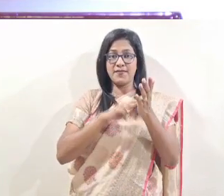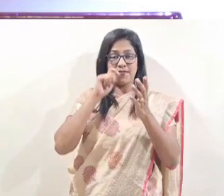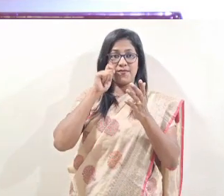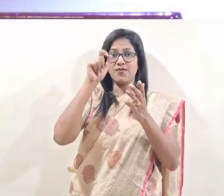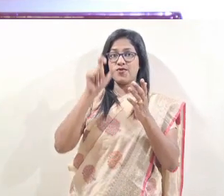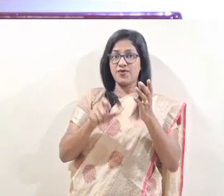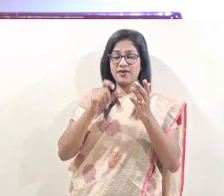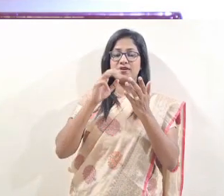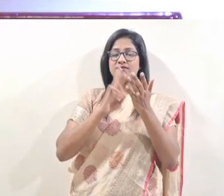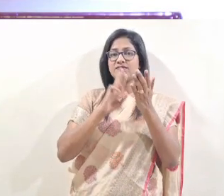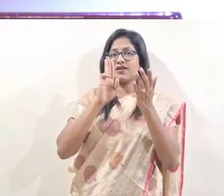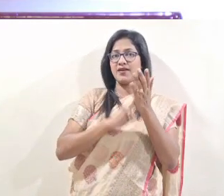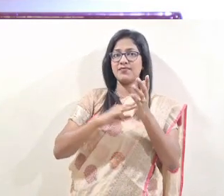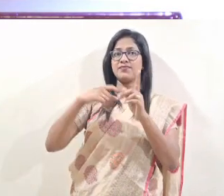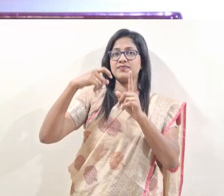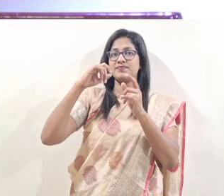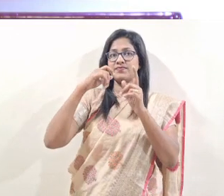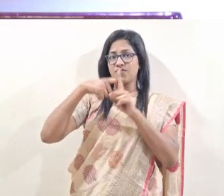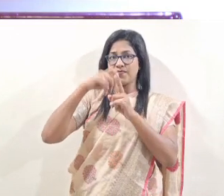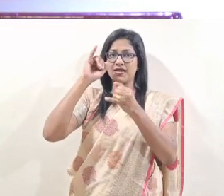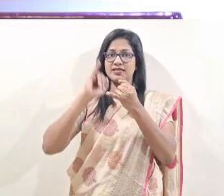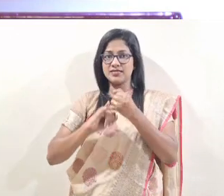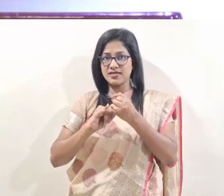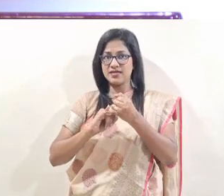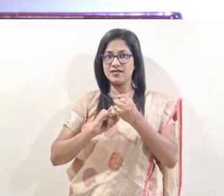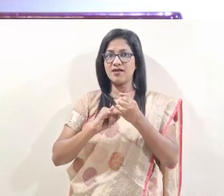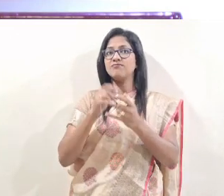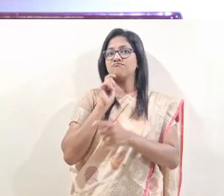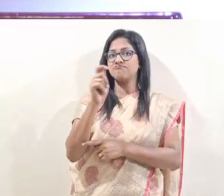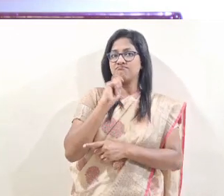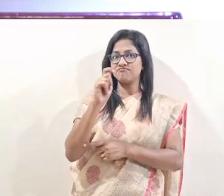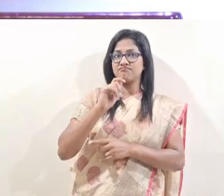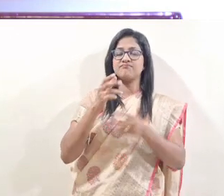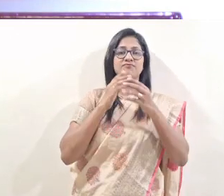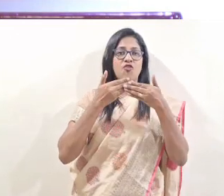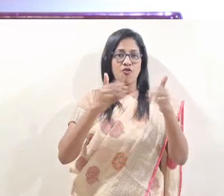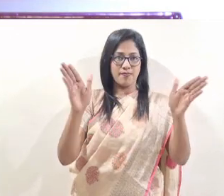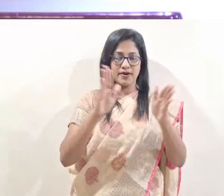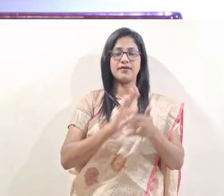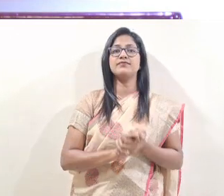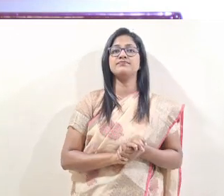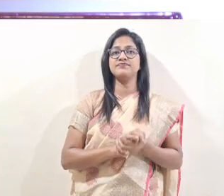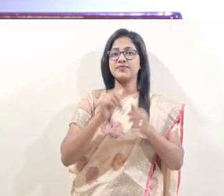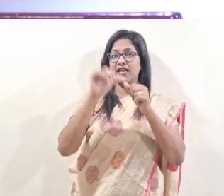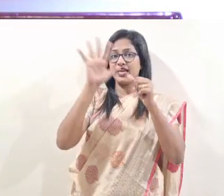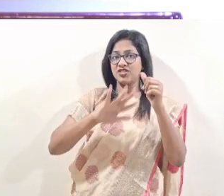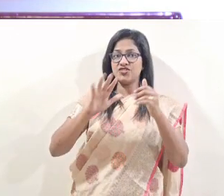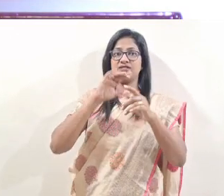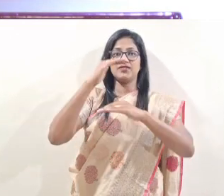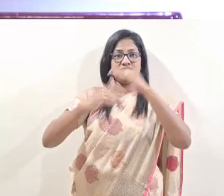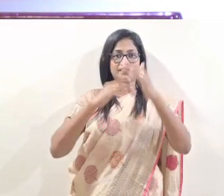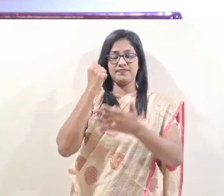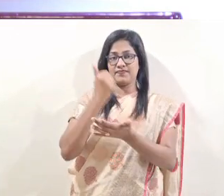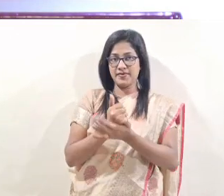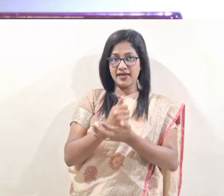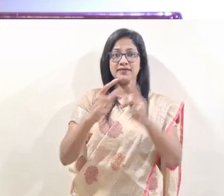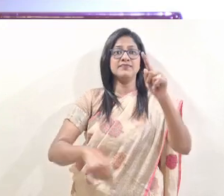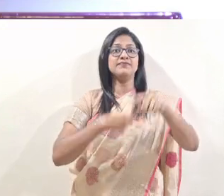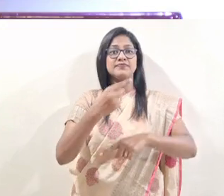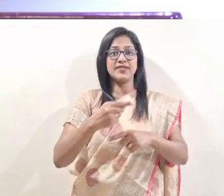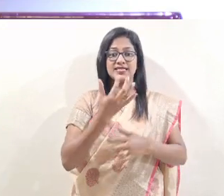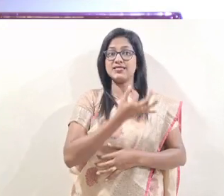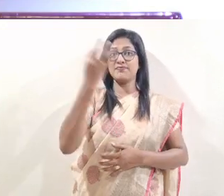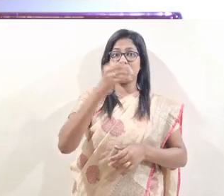Kumar Sinha, Senior Transport Specialist, Asian Development Bank. This would be followed by presentation by our